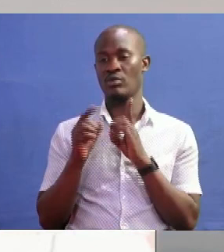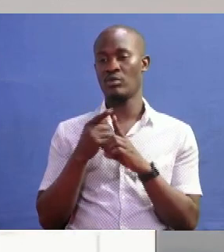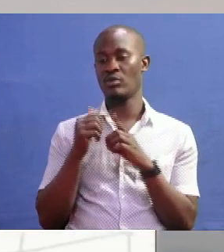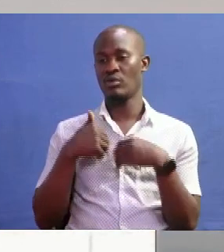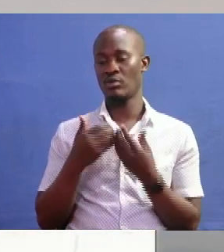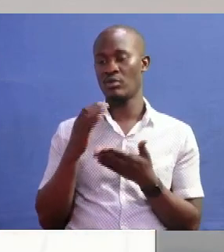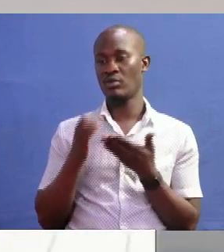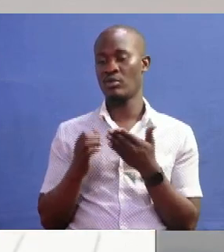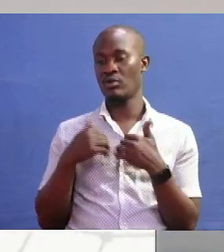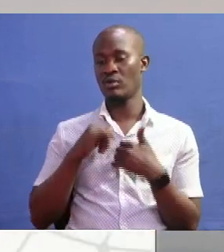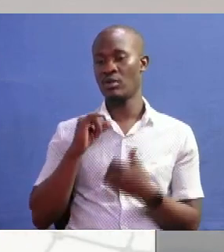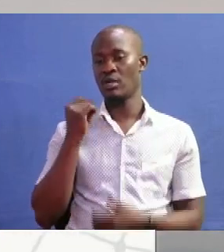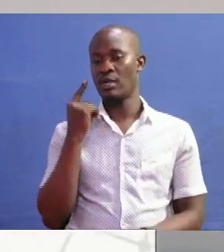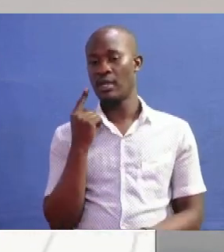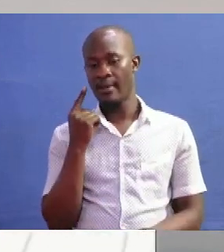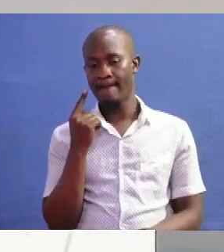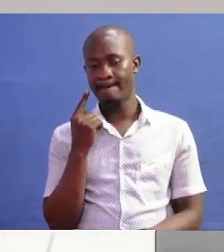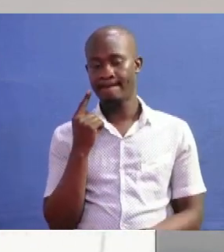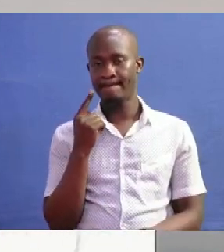does not end here. I understand that